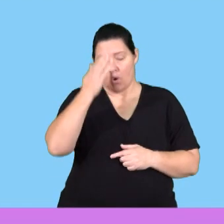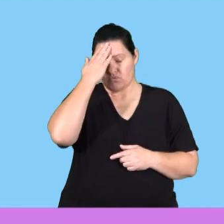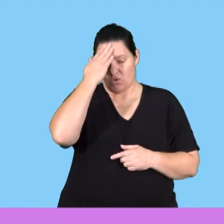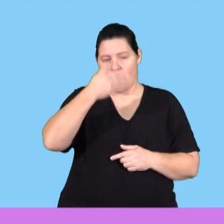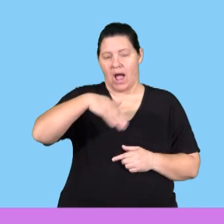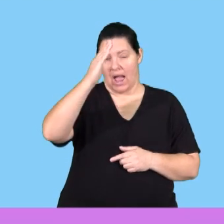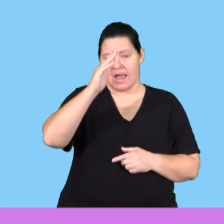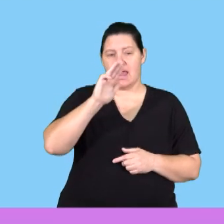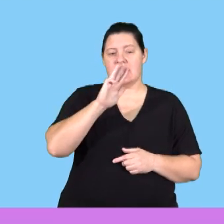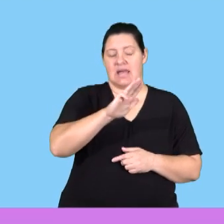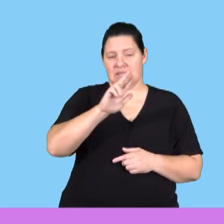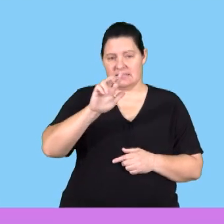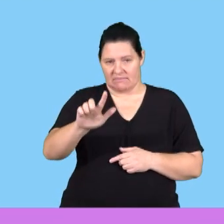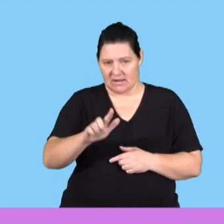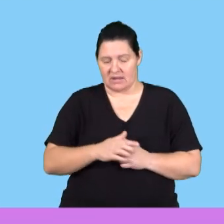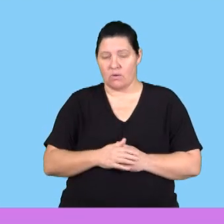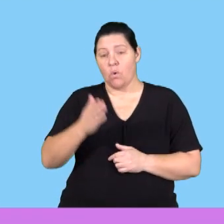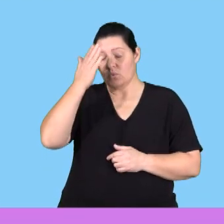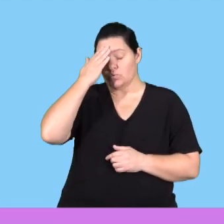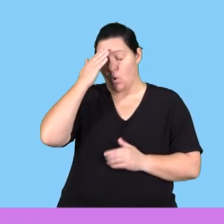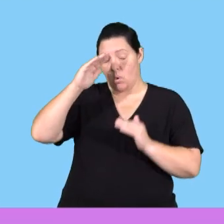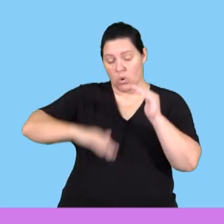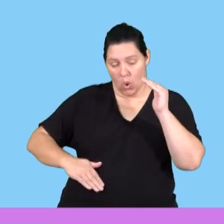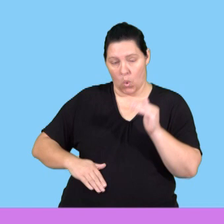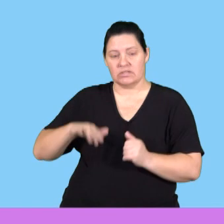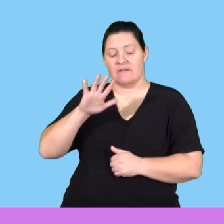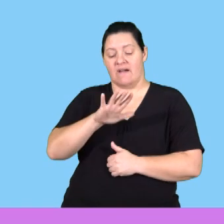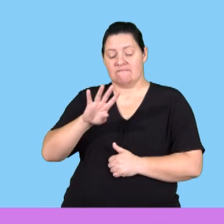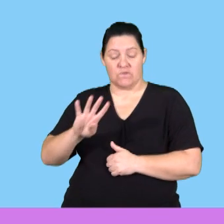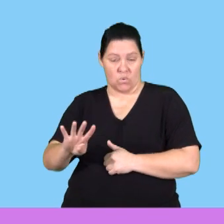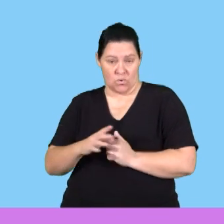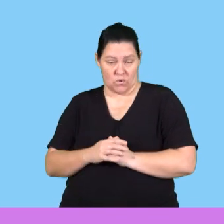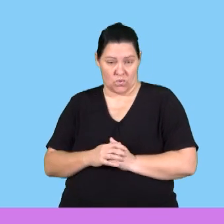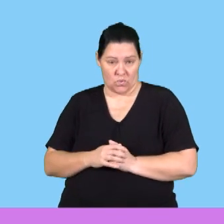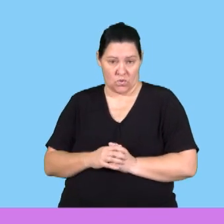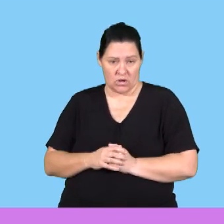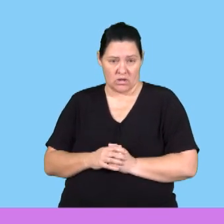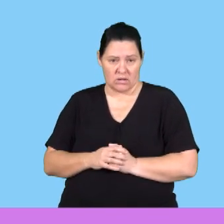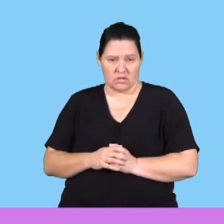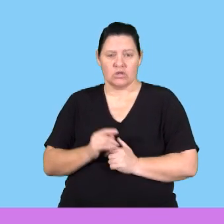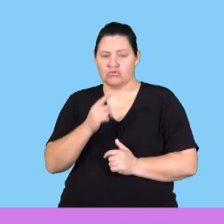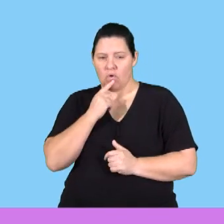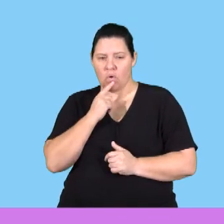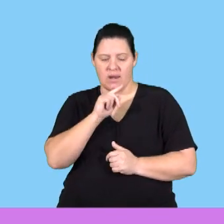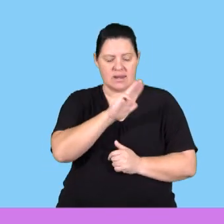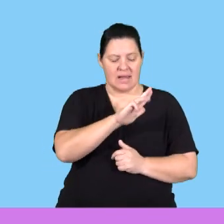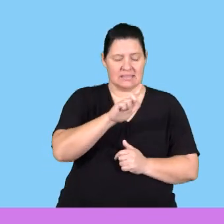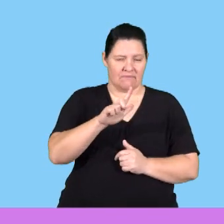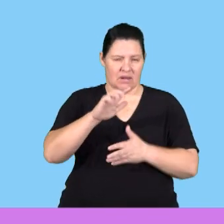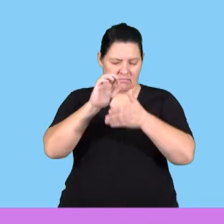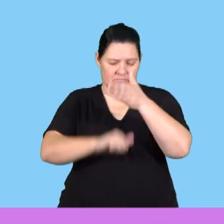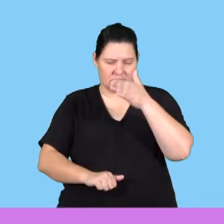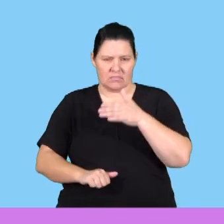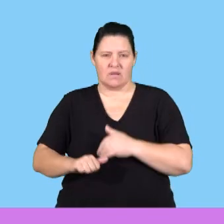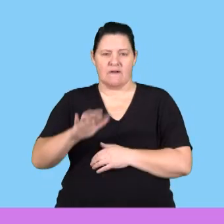to us, we know our highest value is 97. We know our lowest value is 43. So we